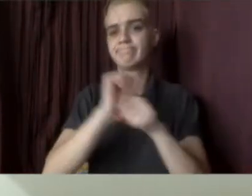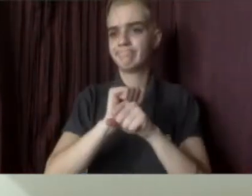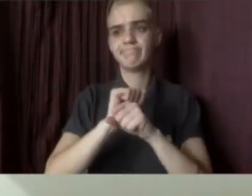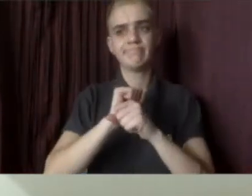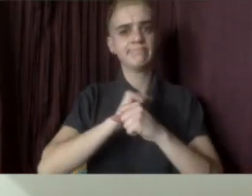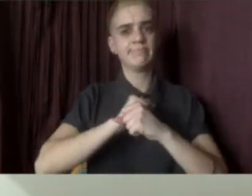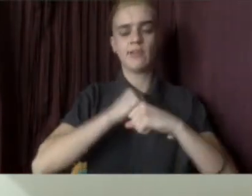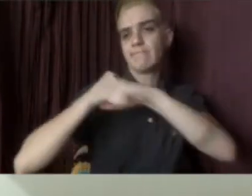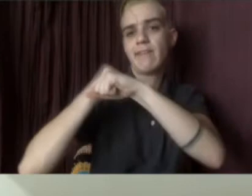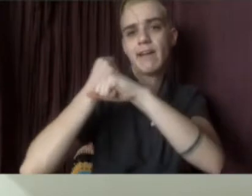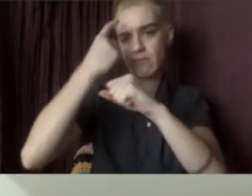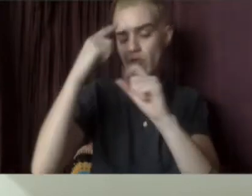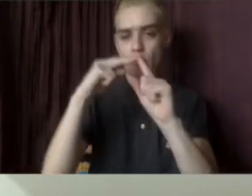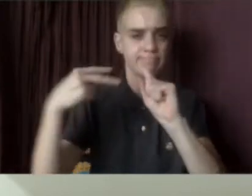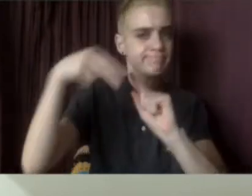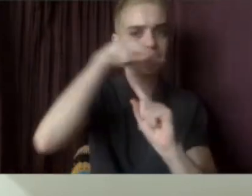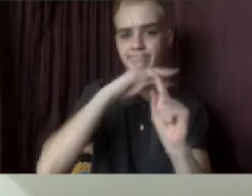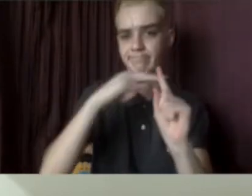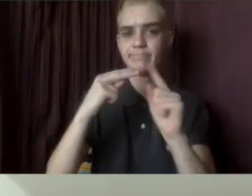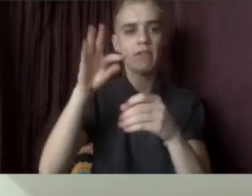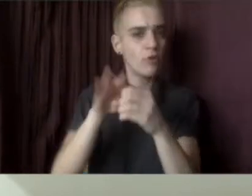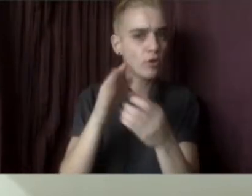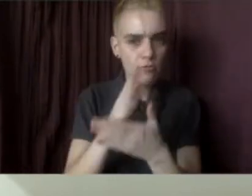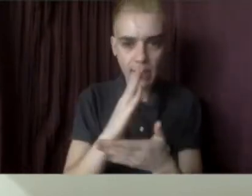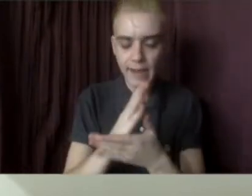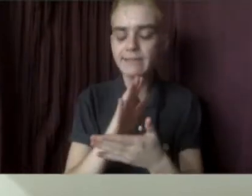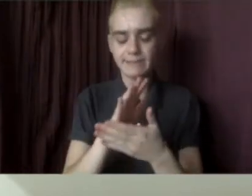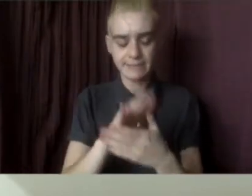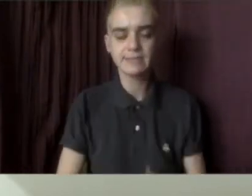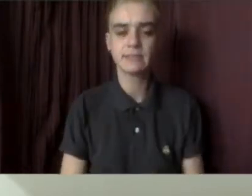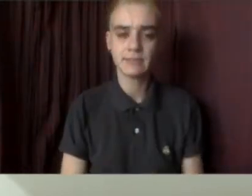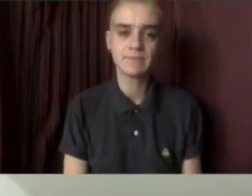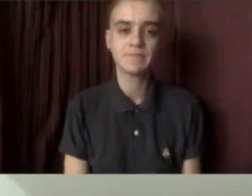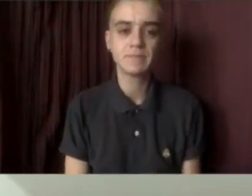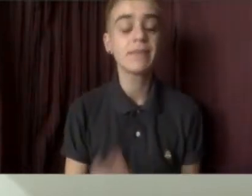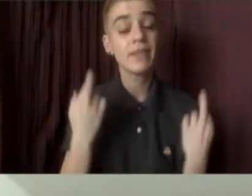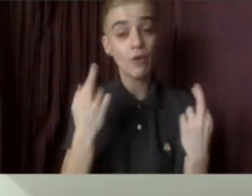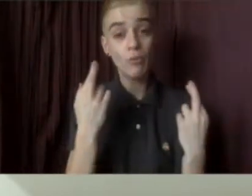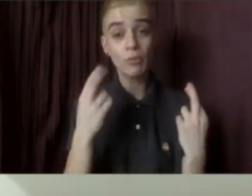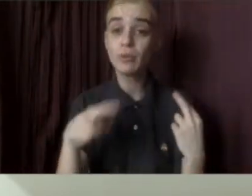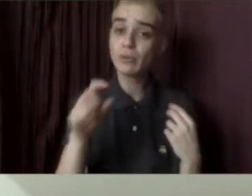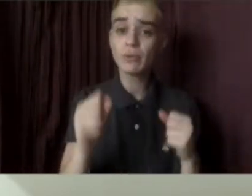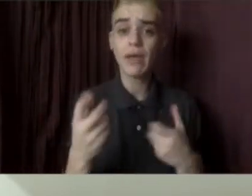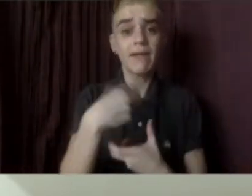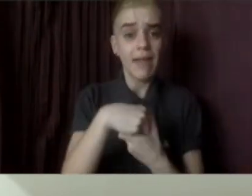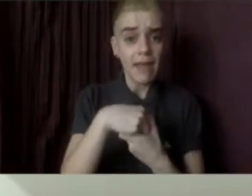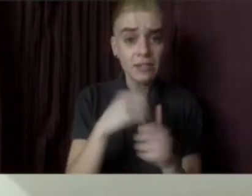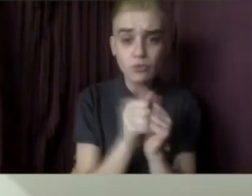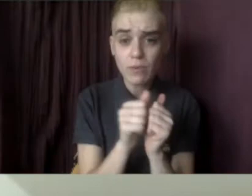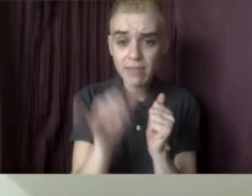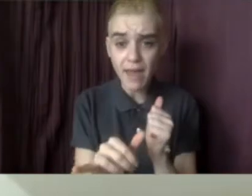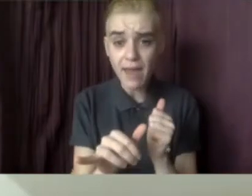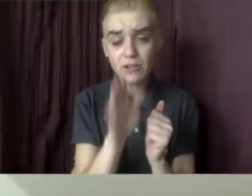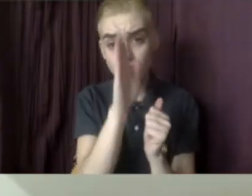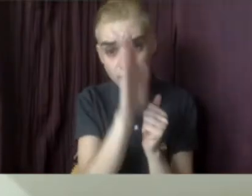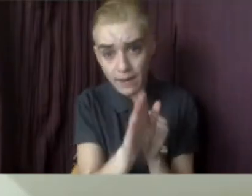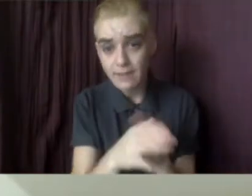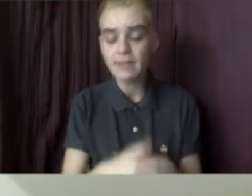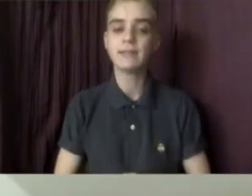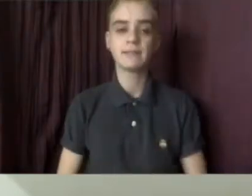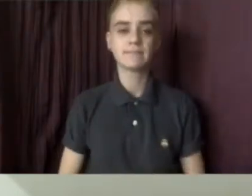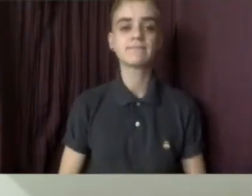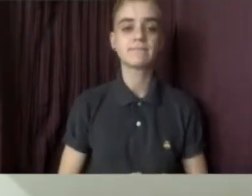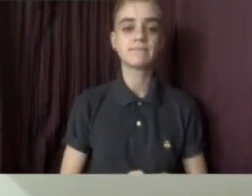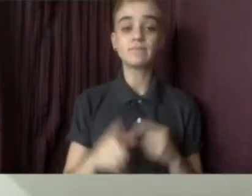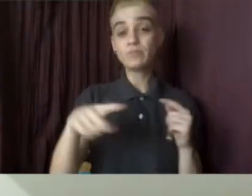the work that's going on there in terms of defending access to voting, and then of course with Dara and her work, really hope you all can